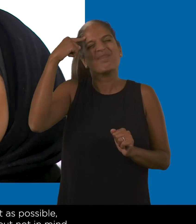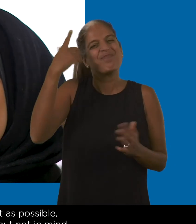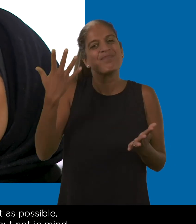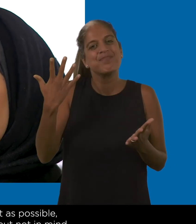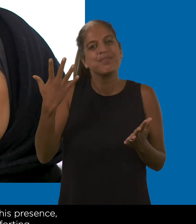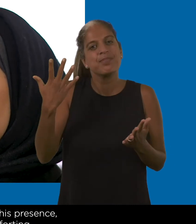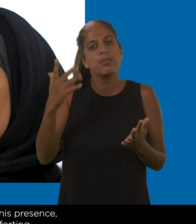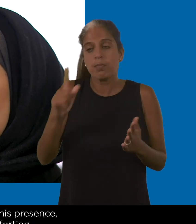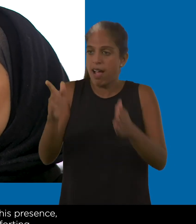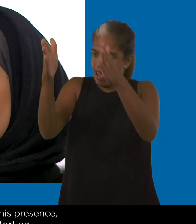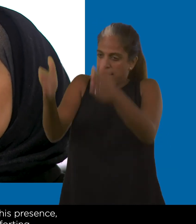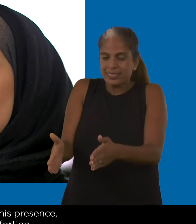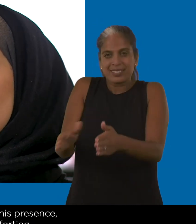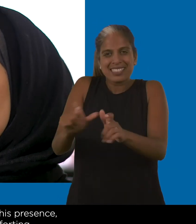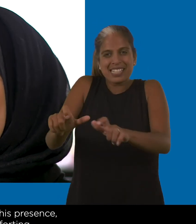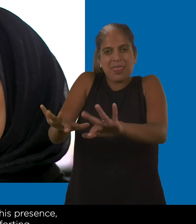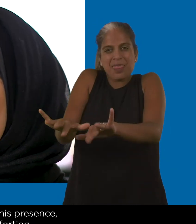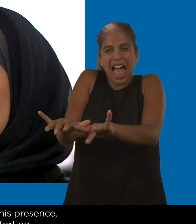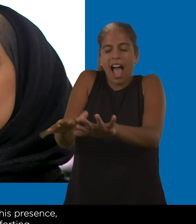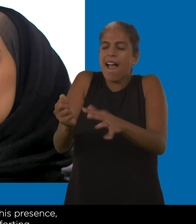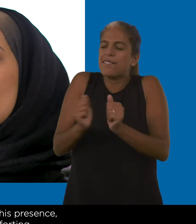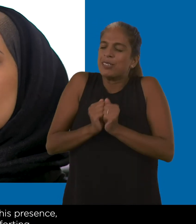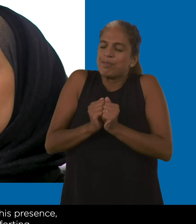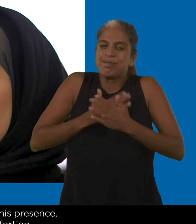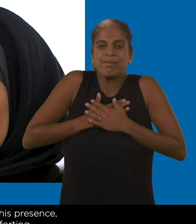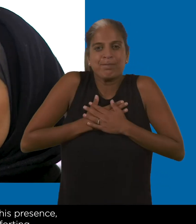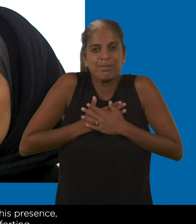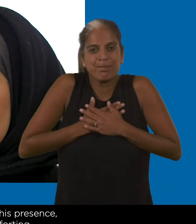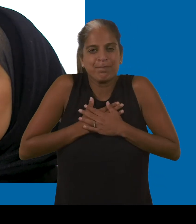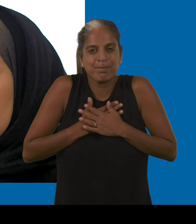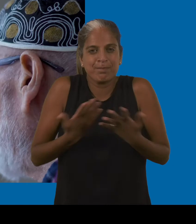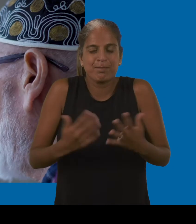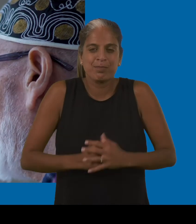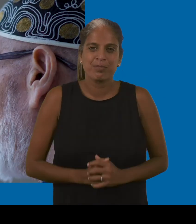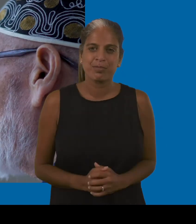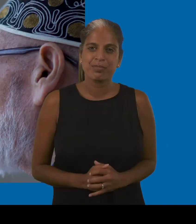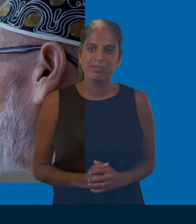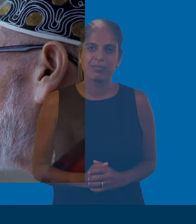not in mind. But physically we still have his presence, which is very comforting.